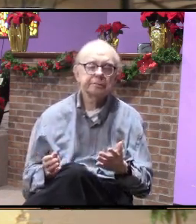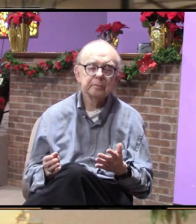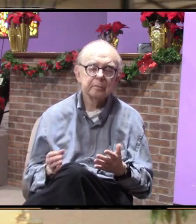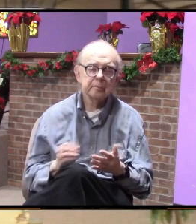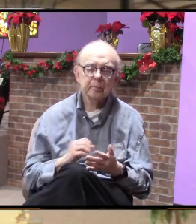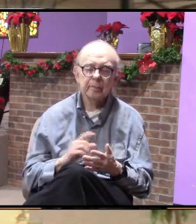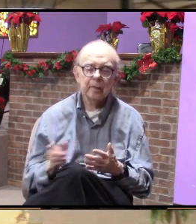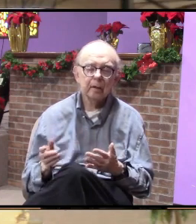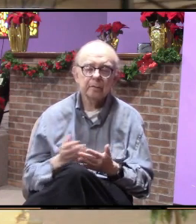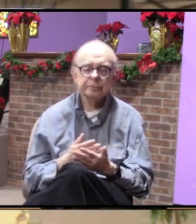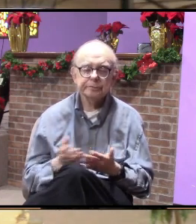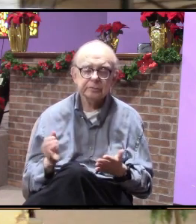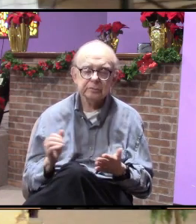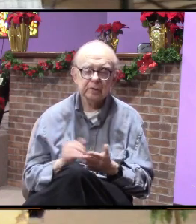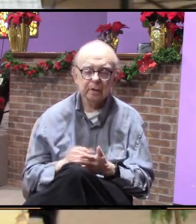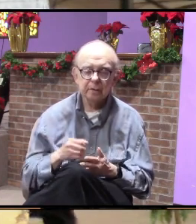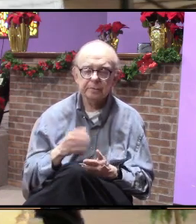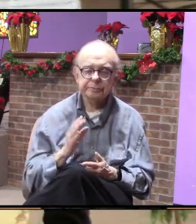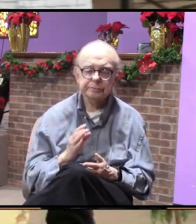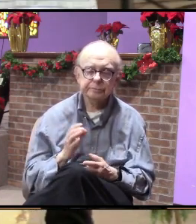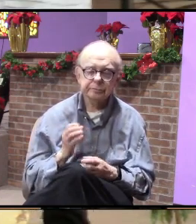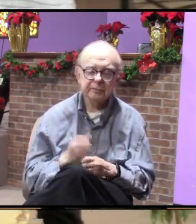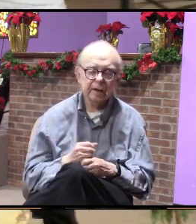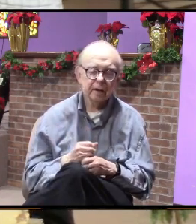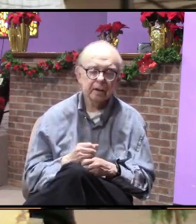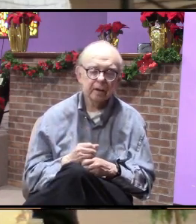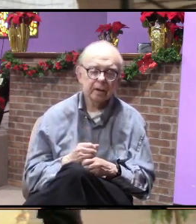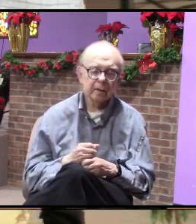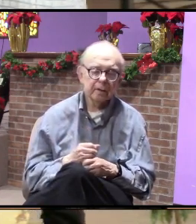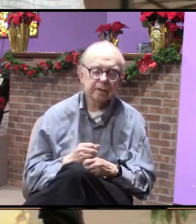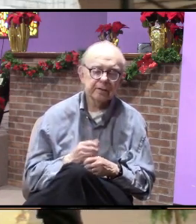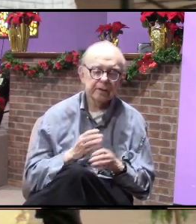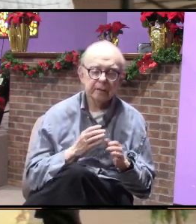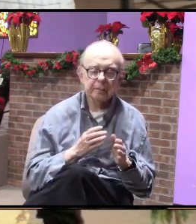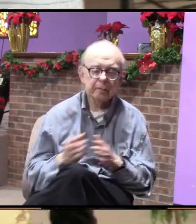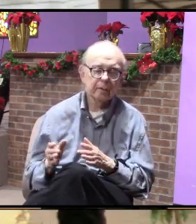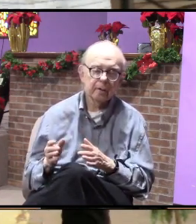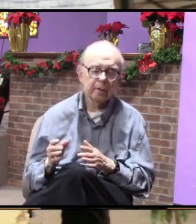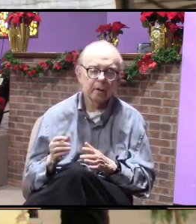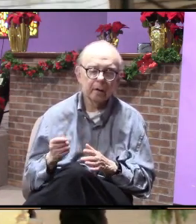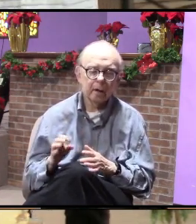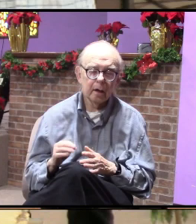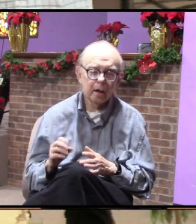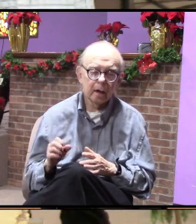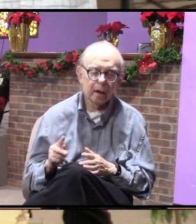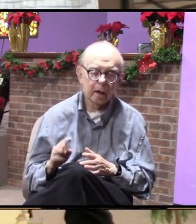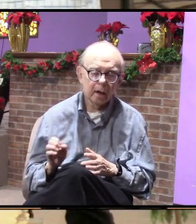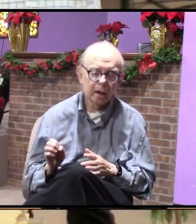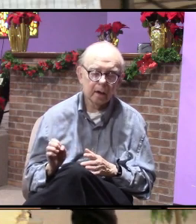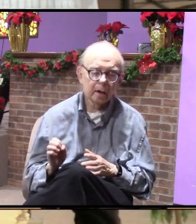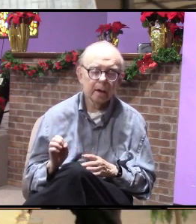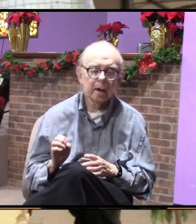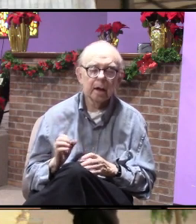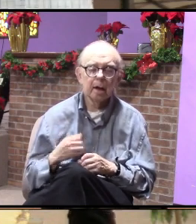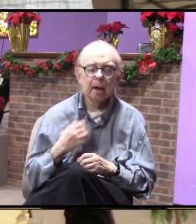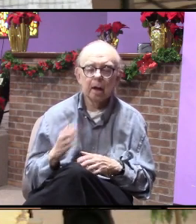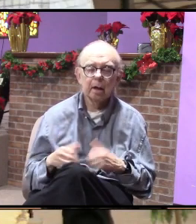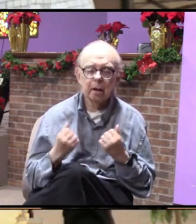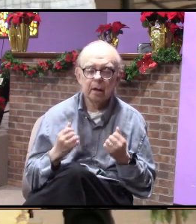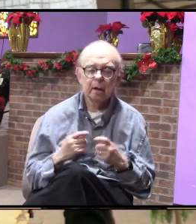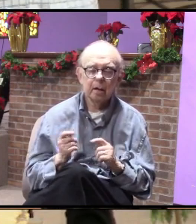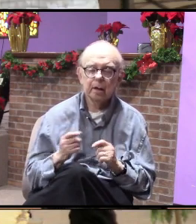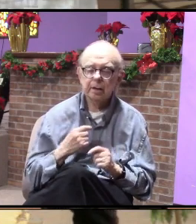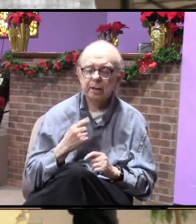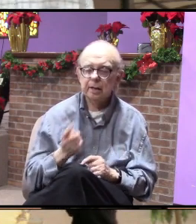and all of the things that's there, God gets in a groove or in a cadence in our lives as well as in the creation. And he's trying